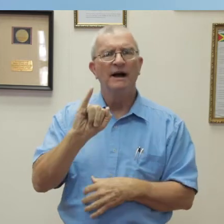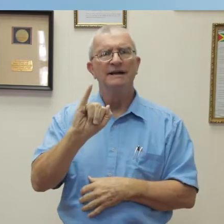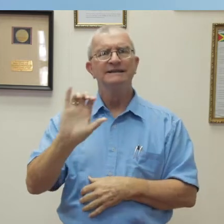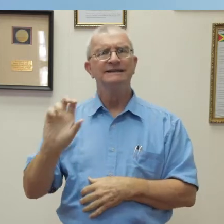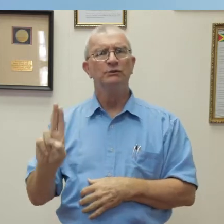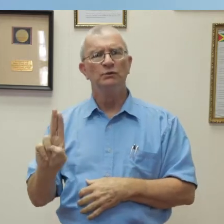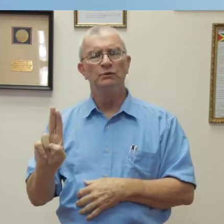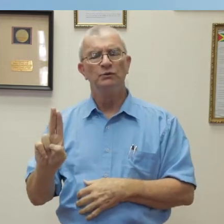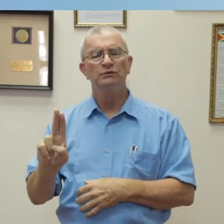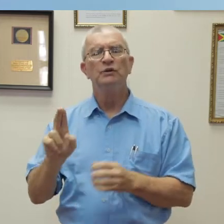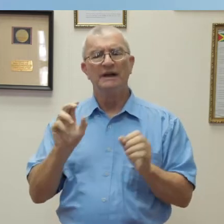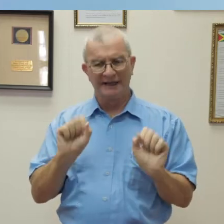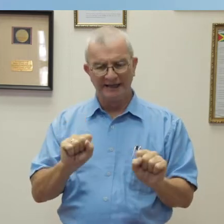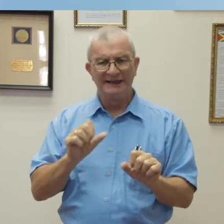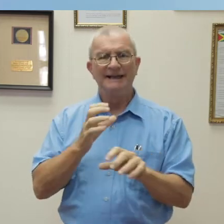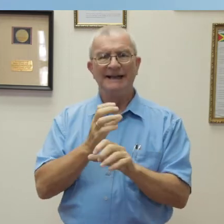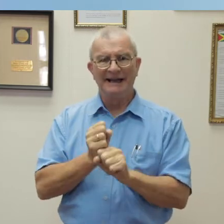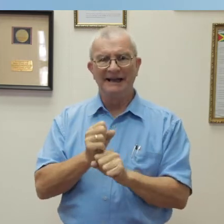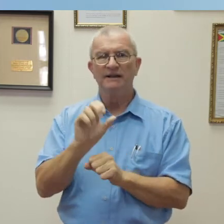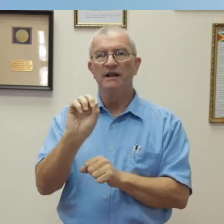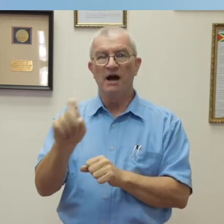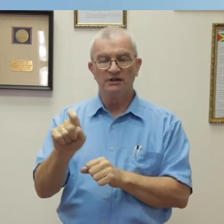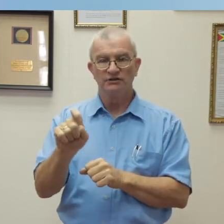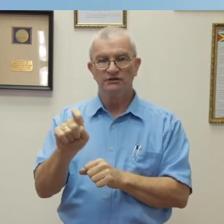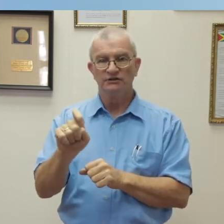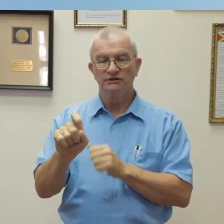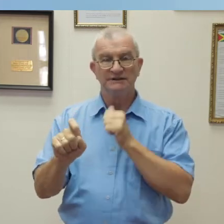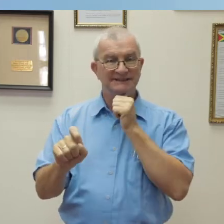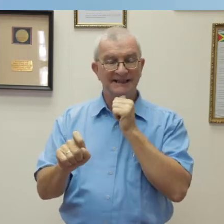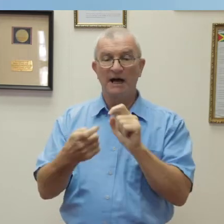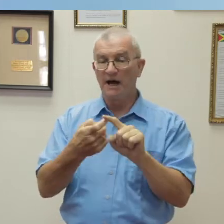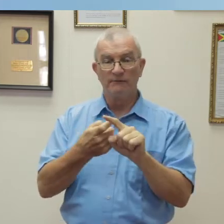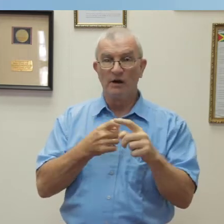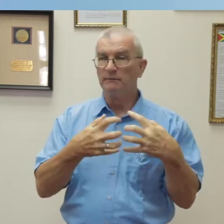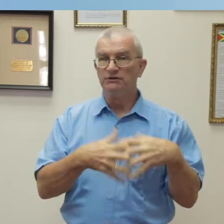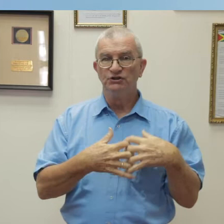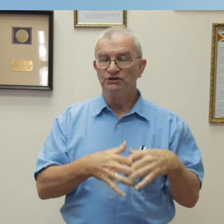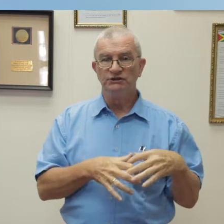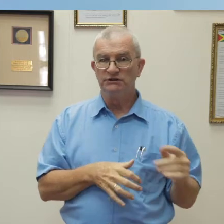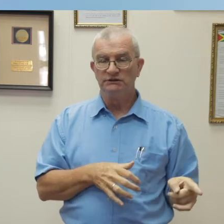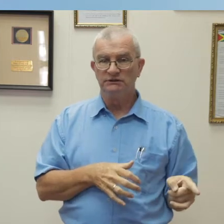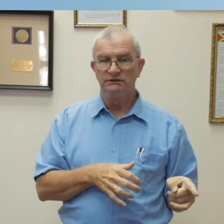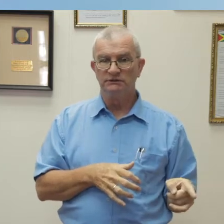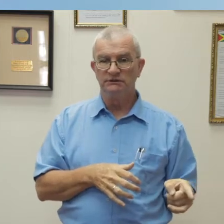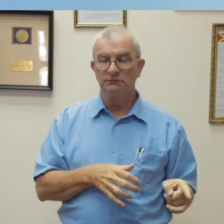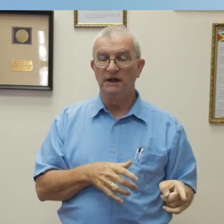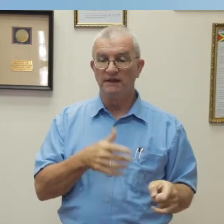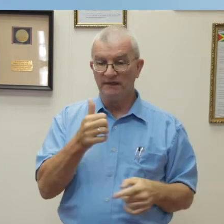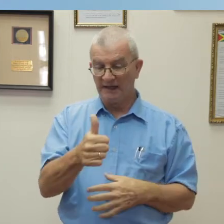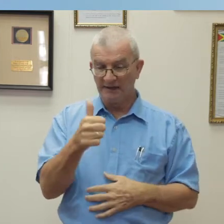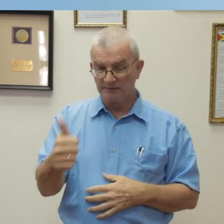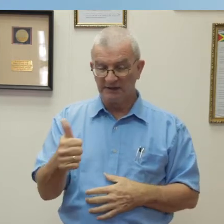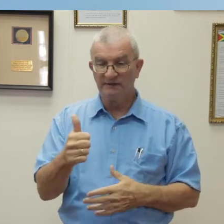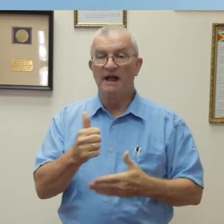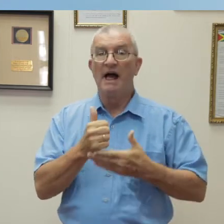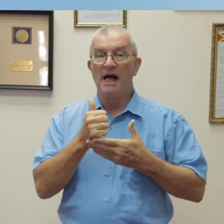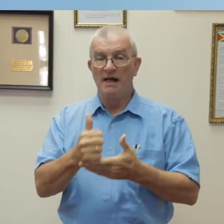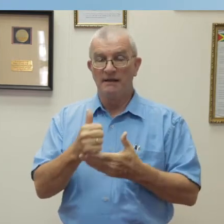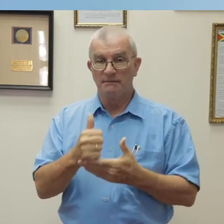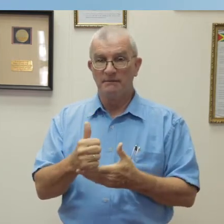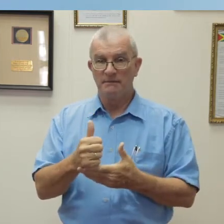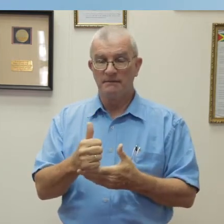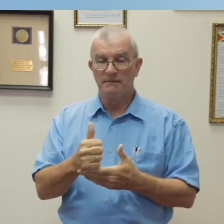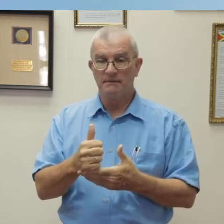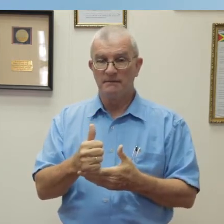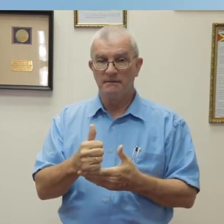get this added oxygen that does not come from a machine, but that they themselves have to help